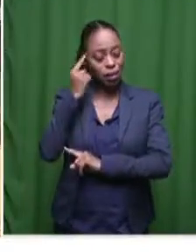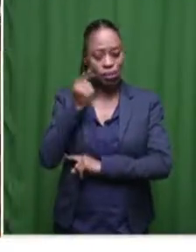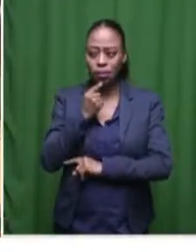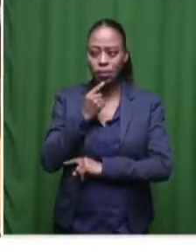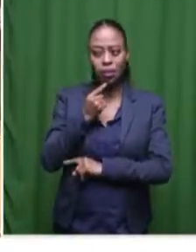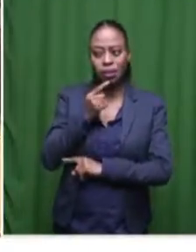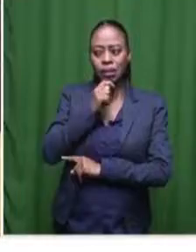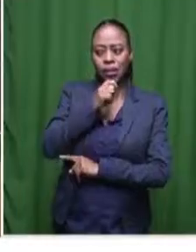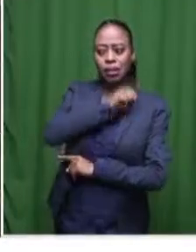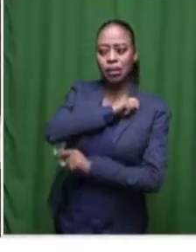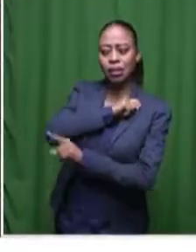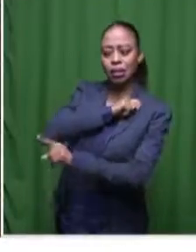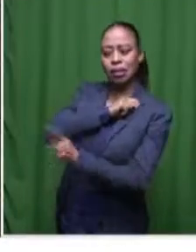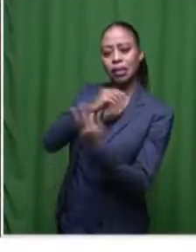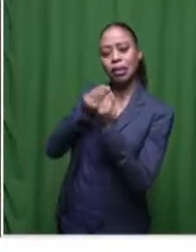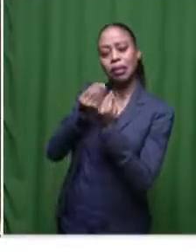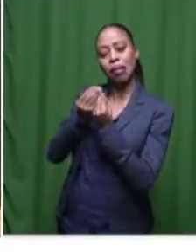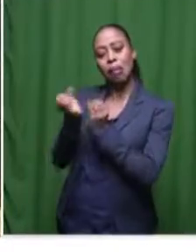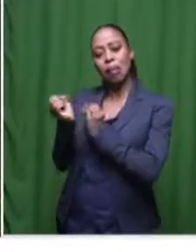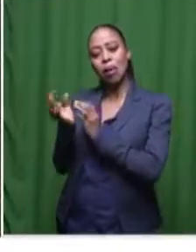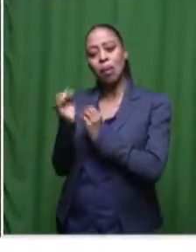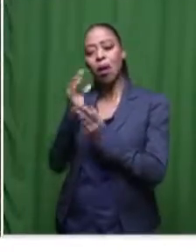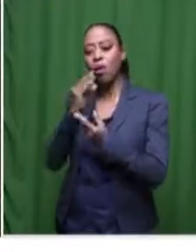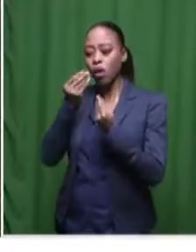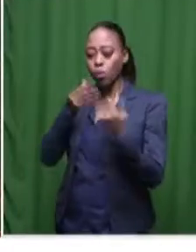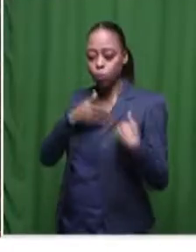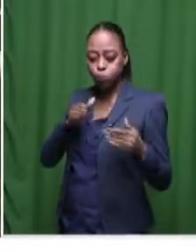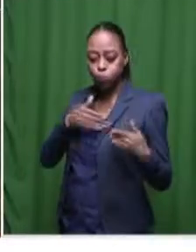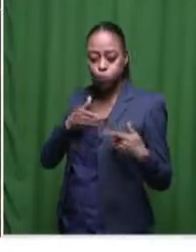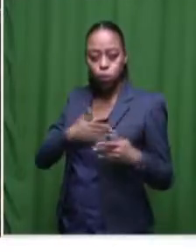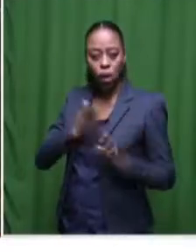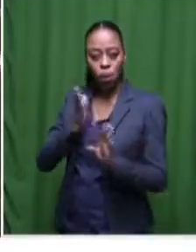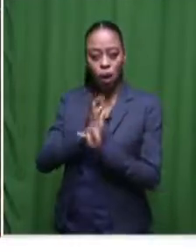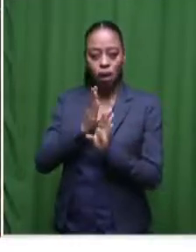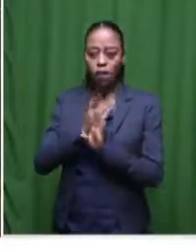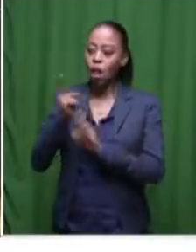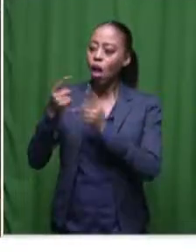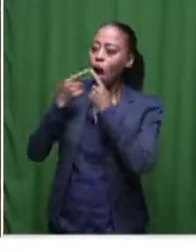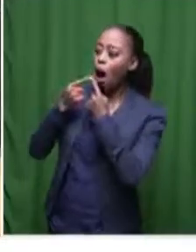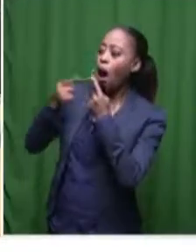that things they said possibly in confidence would then immediately